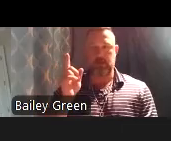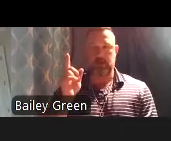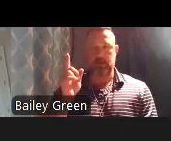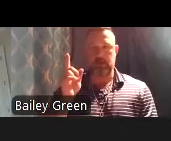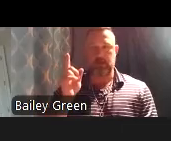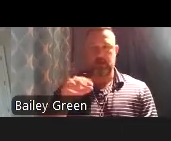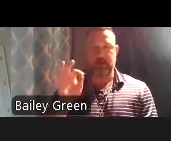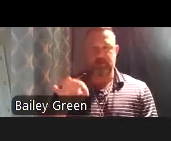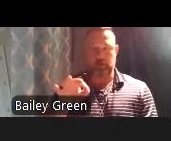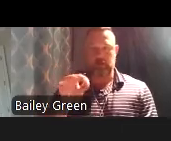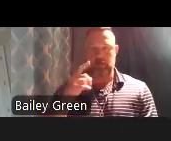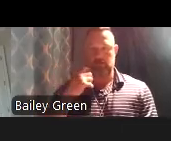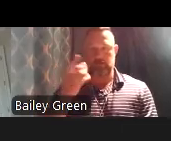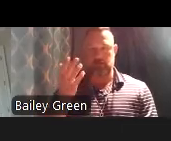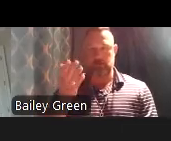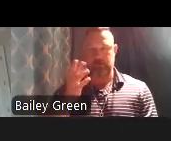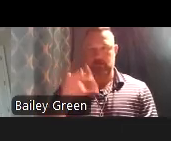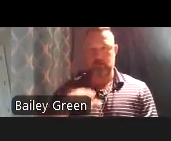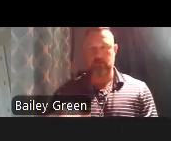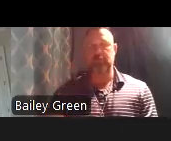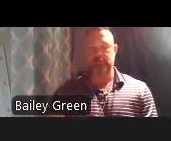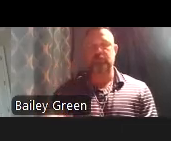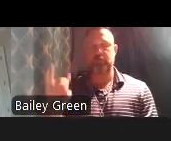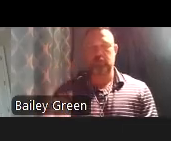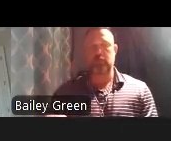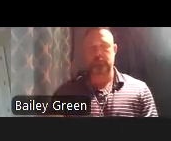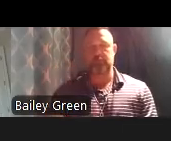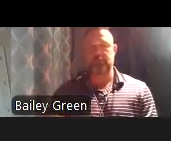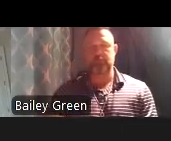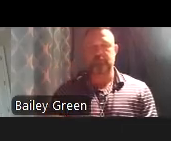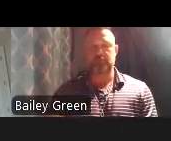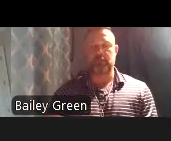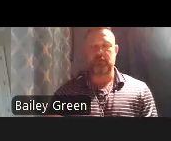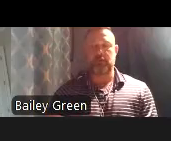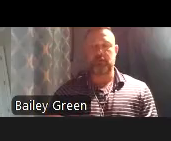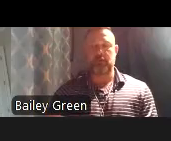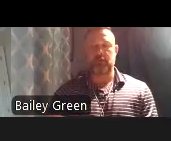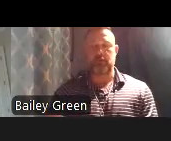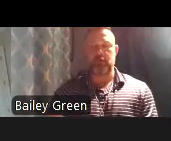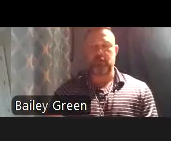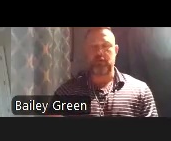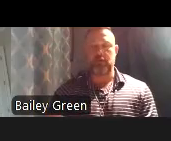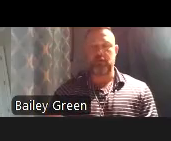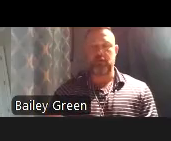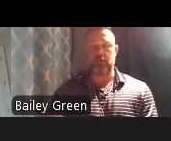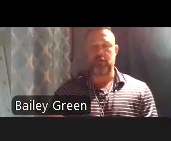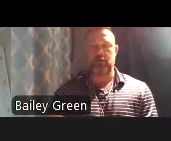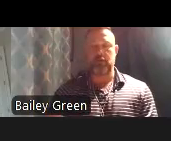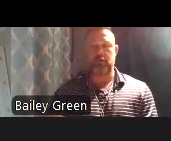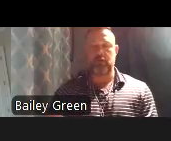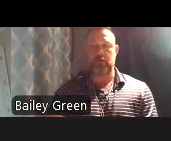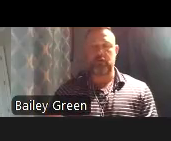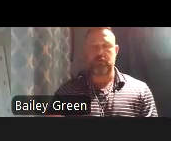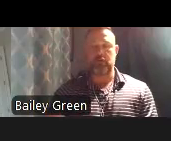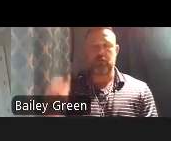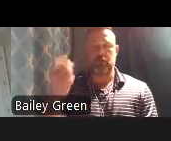can't vote because they're filling in, right? That's correct. Yeah. Okay. So the motion